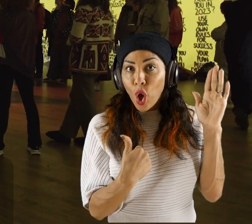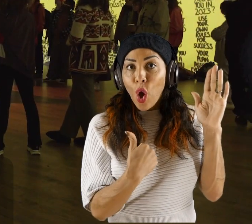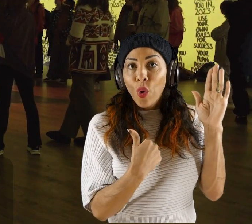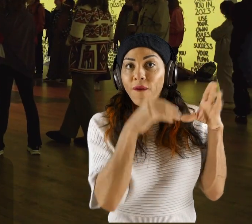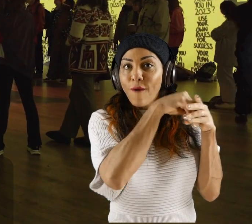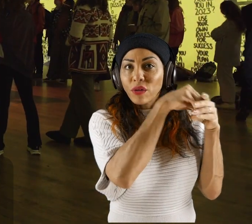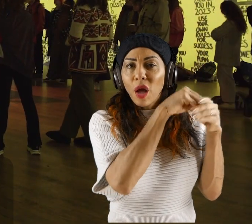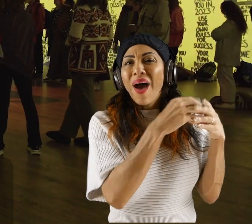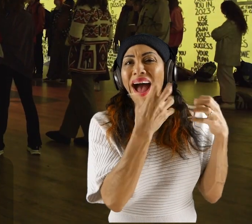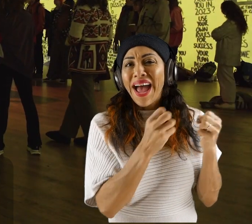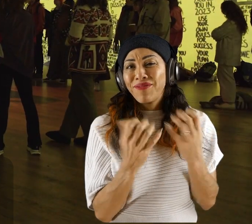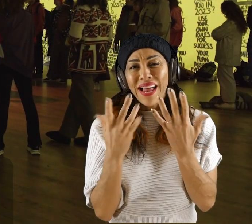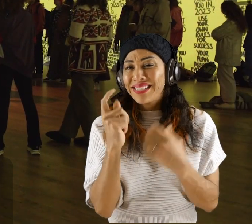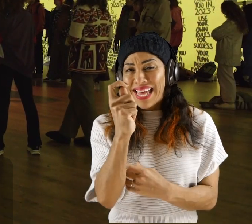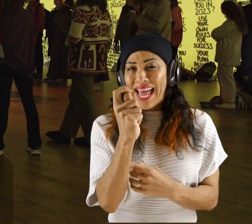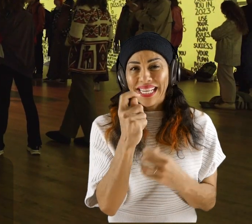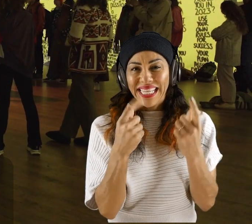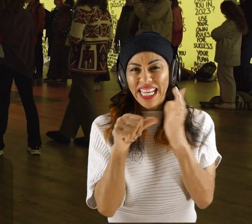like 10 issues there. And